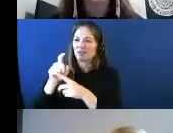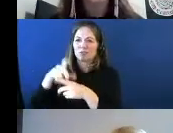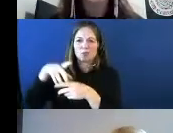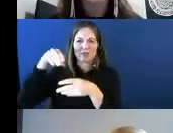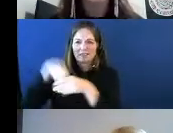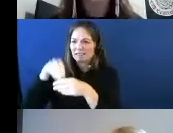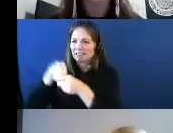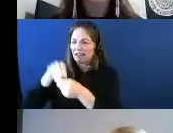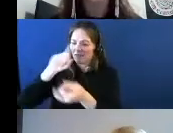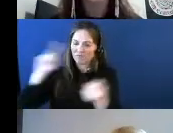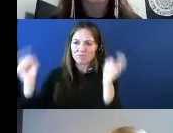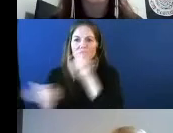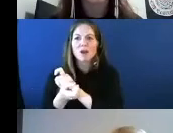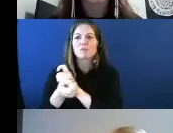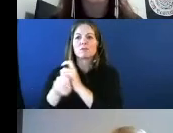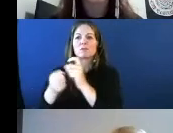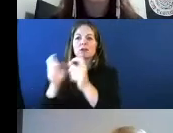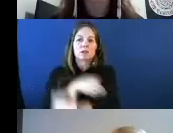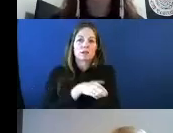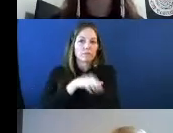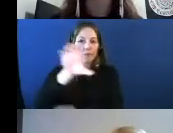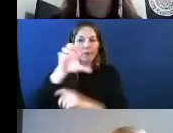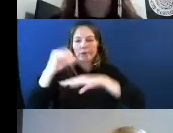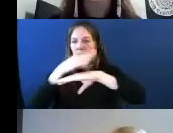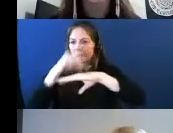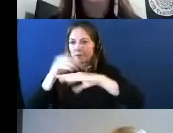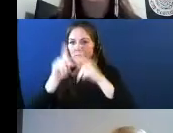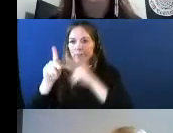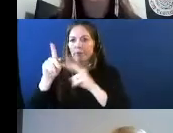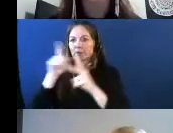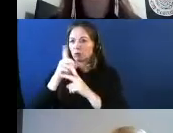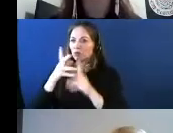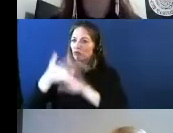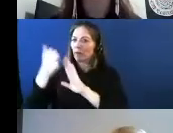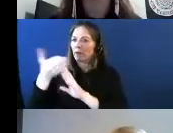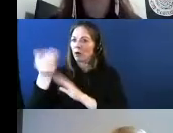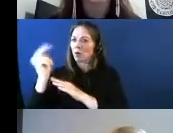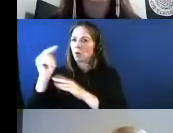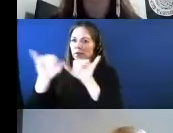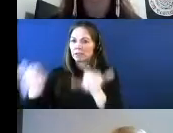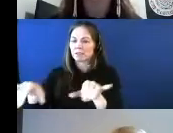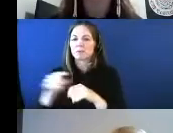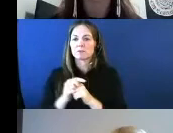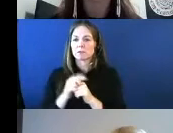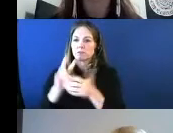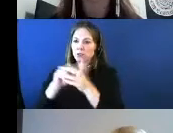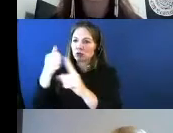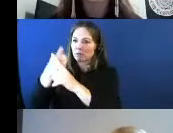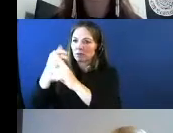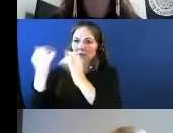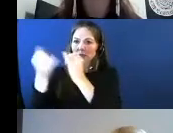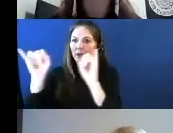Indigenous peoples to govern their knowledge systems. And Indigenous communities are respected as a sovereign body with leadership